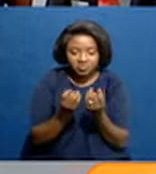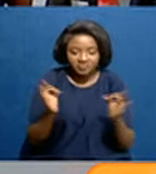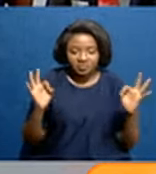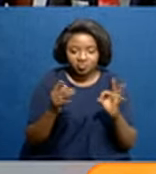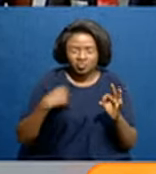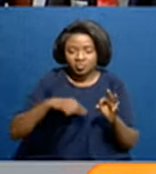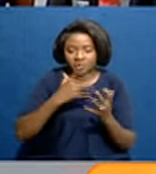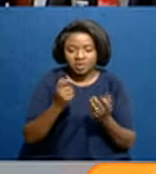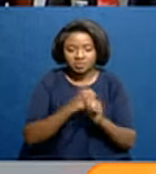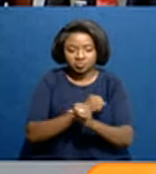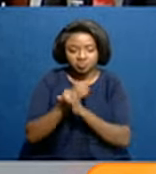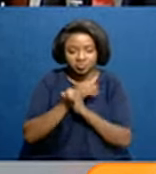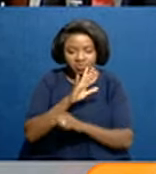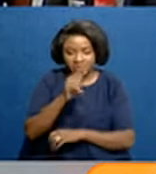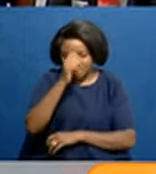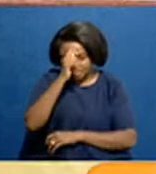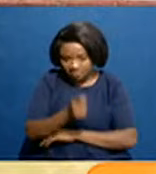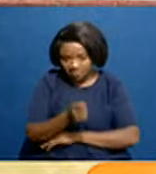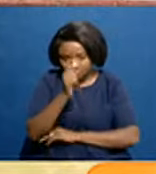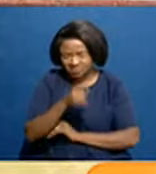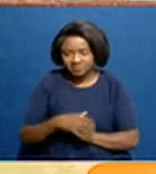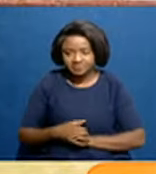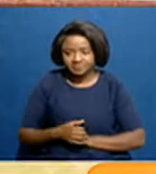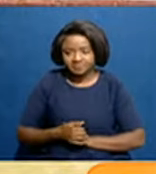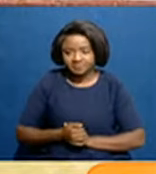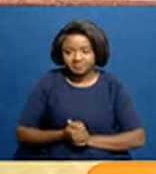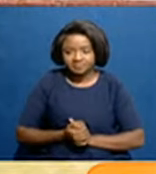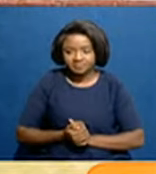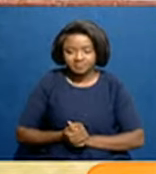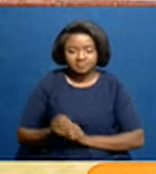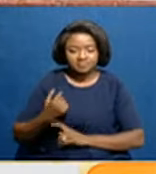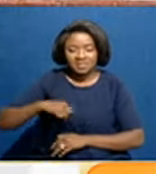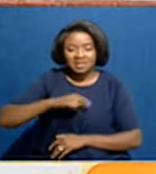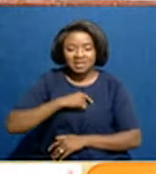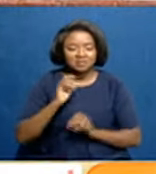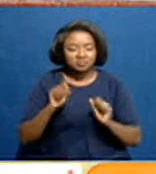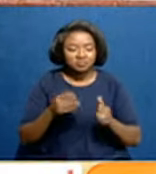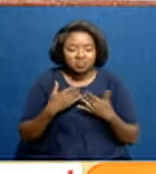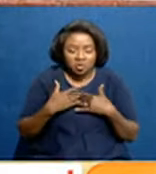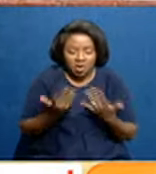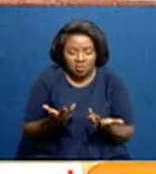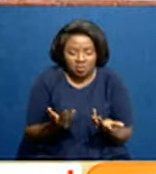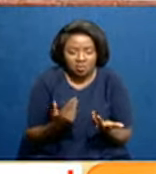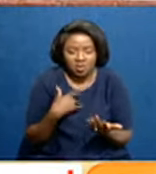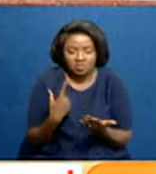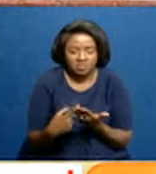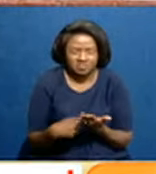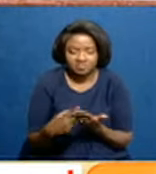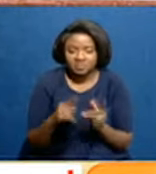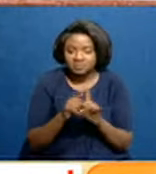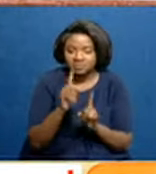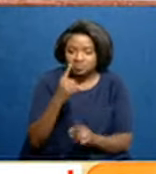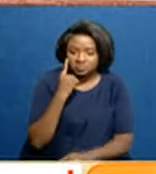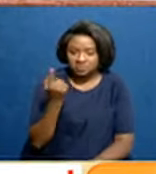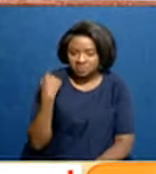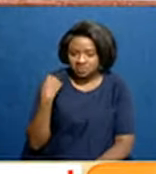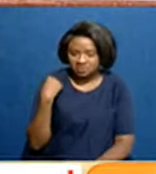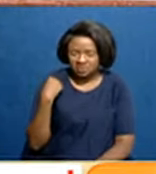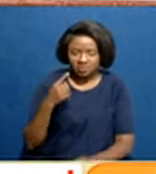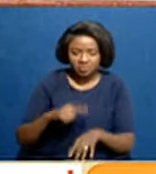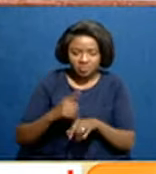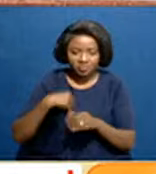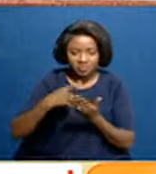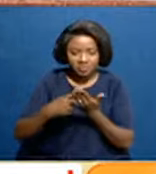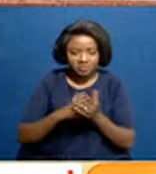dignity. I mean, how are we having a debate? I don't know whether you watched yesterday during the conversation, because I